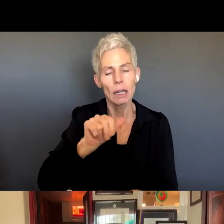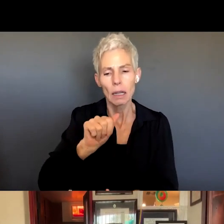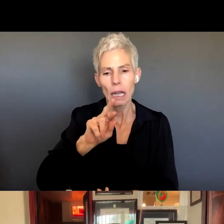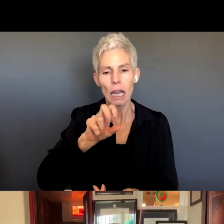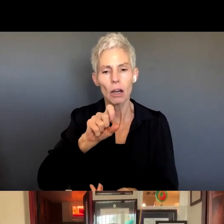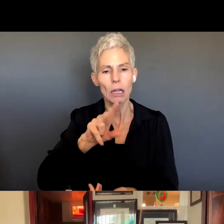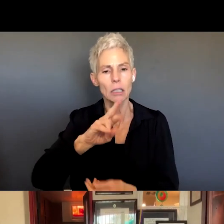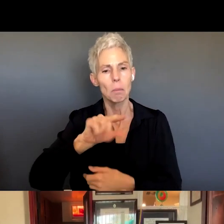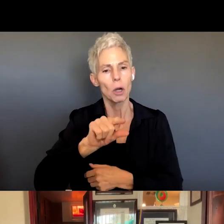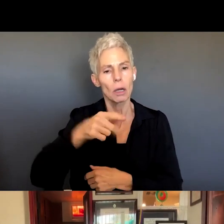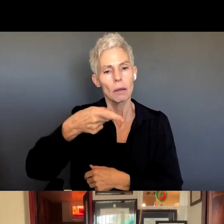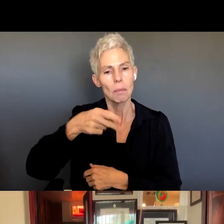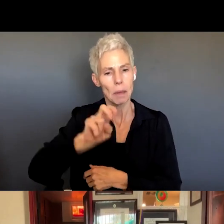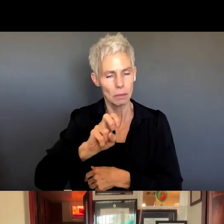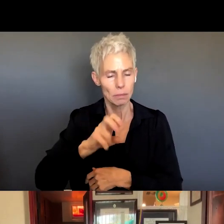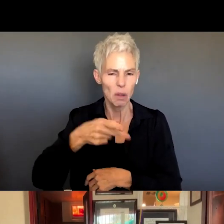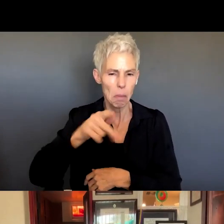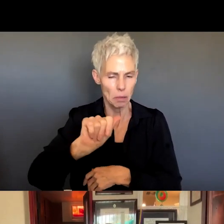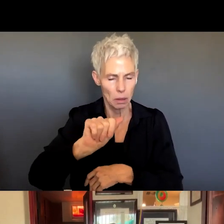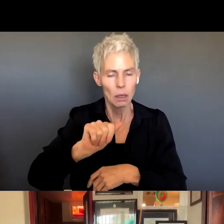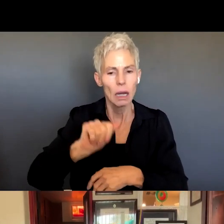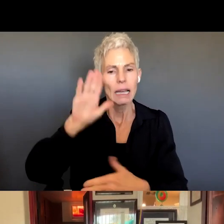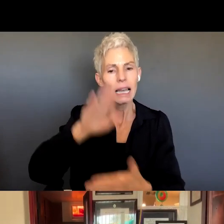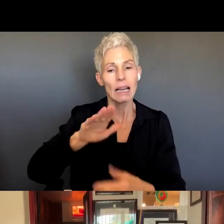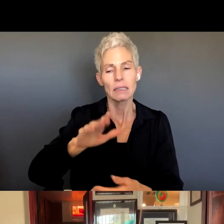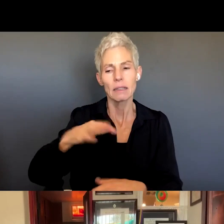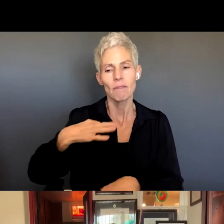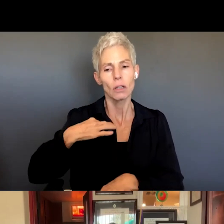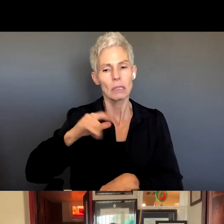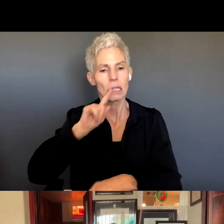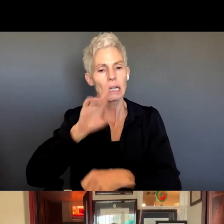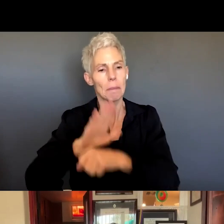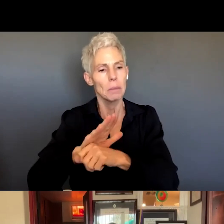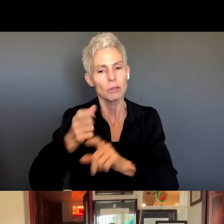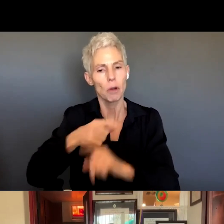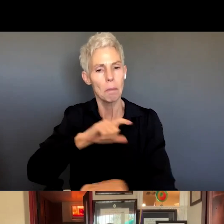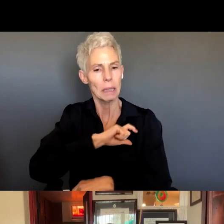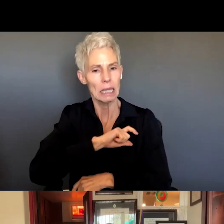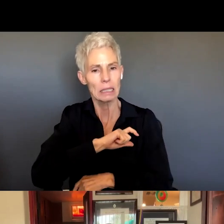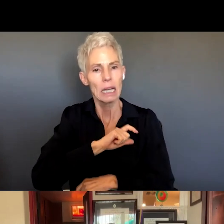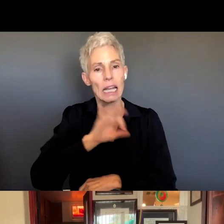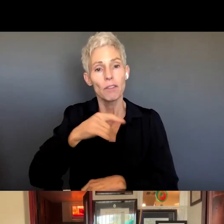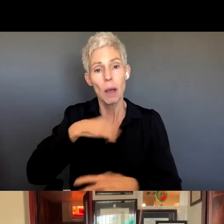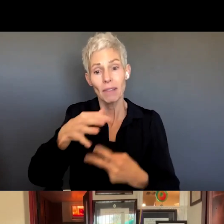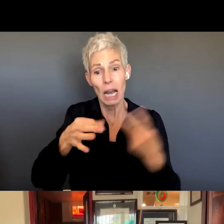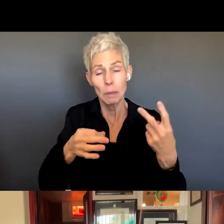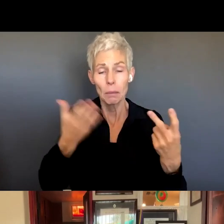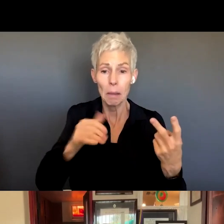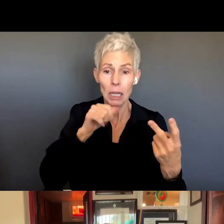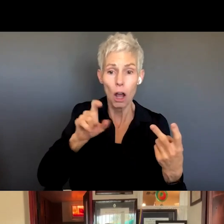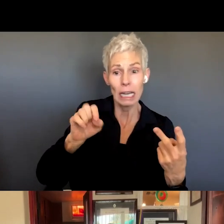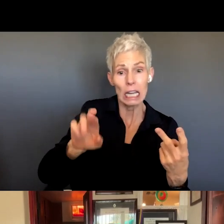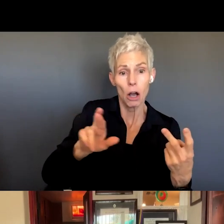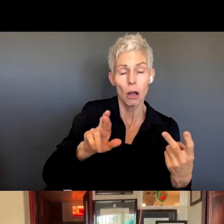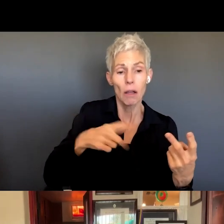shows that there's less involuntary commitments coming from the police, perhaps because when people have an option that's not an ER, maybe they're more willing to